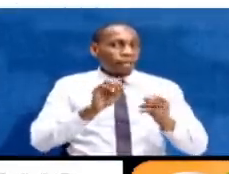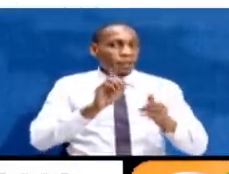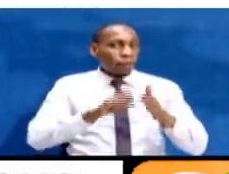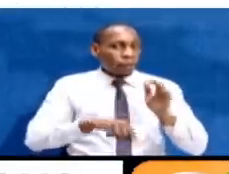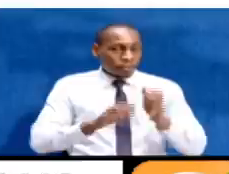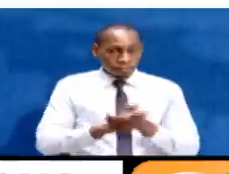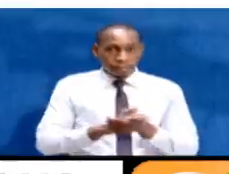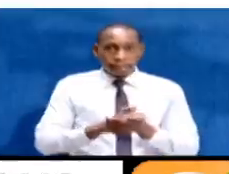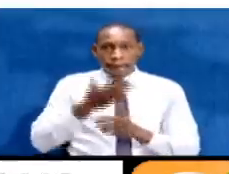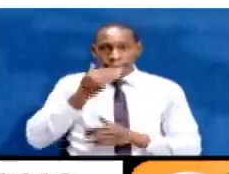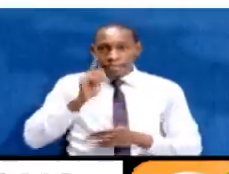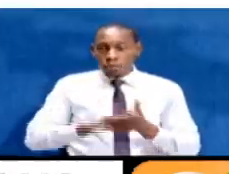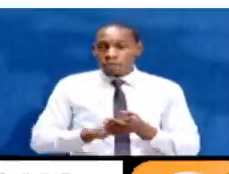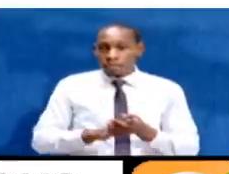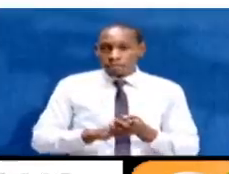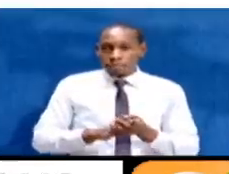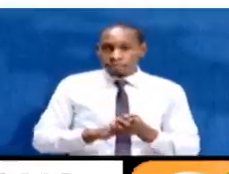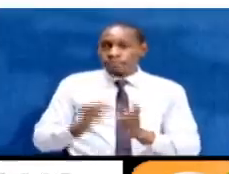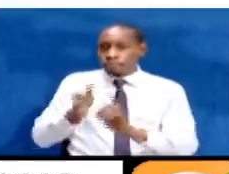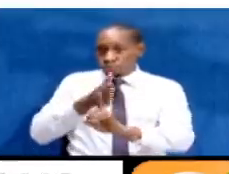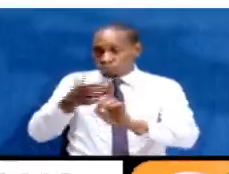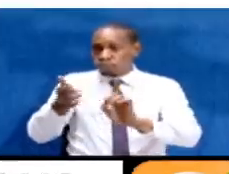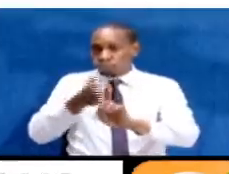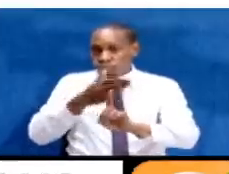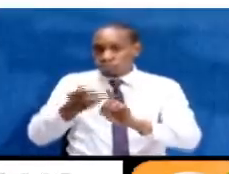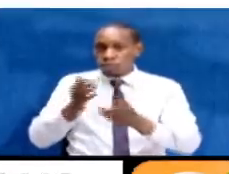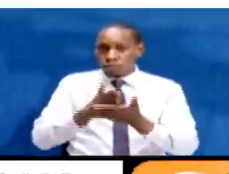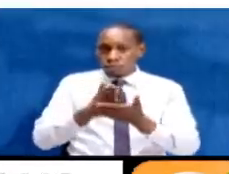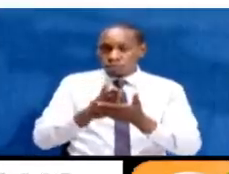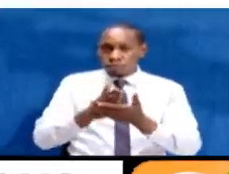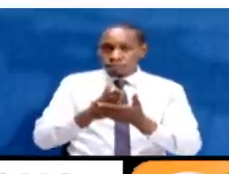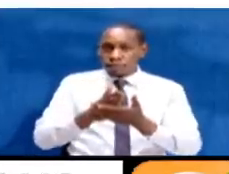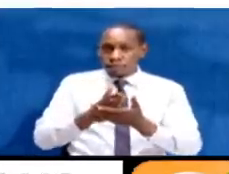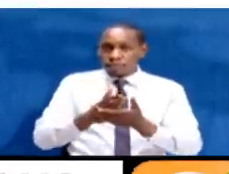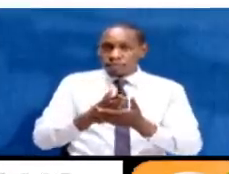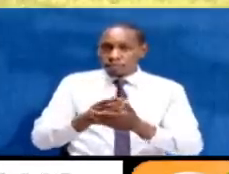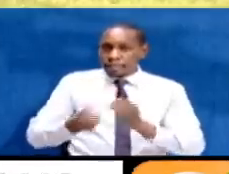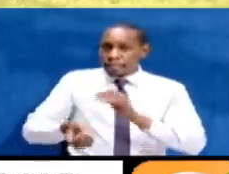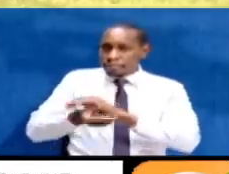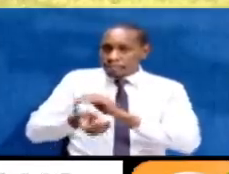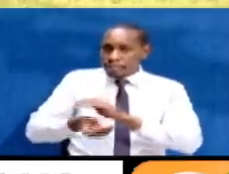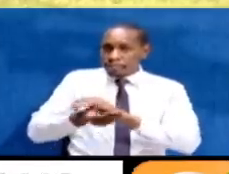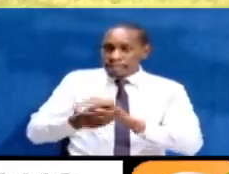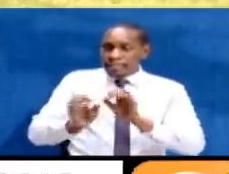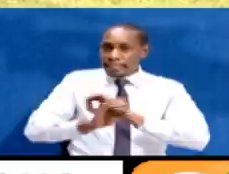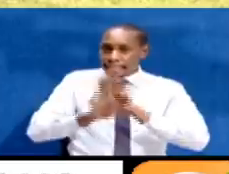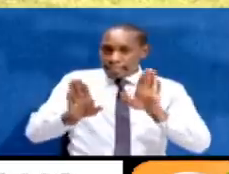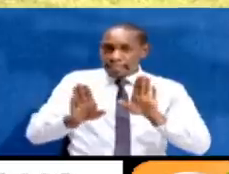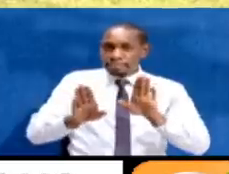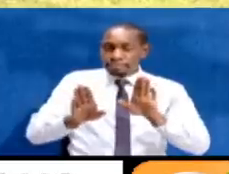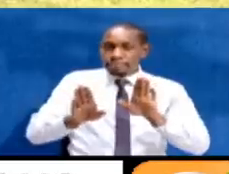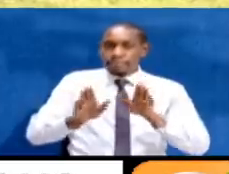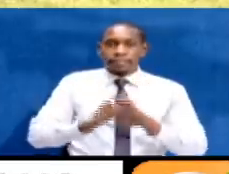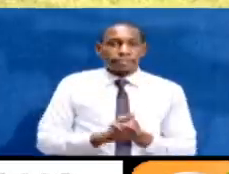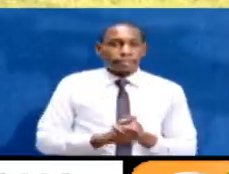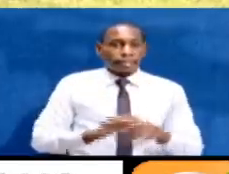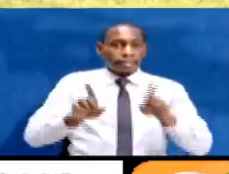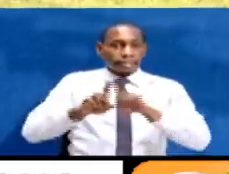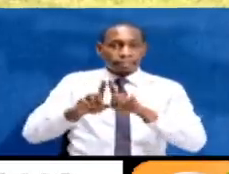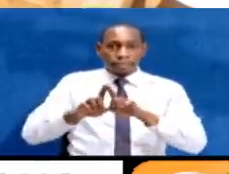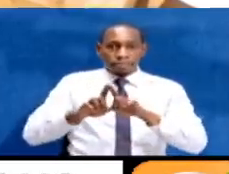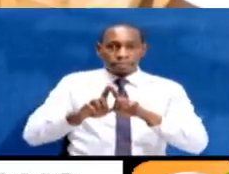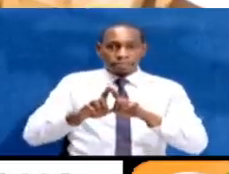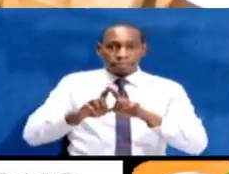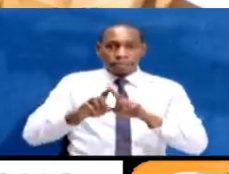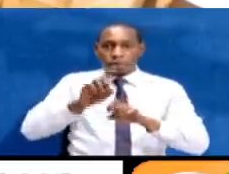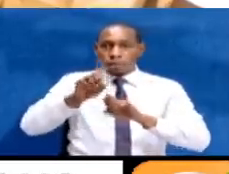it. So convince them, you know, buy in, build a lot of goodwill, and by so doing, it will work. And then also deal with